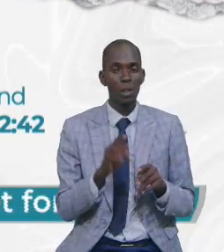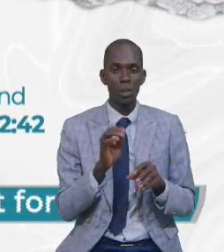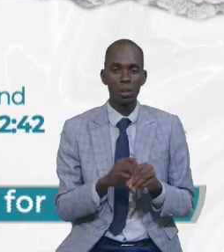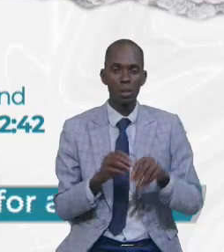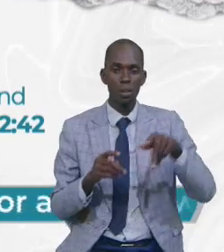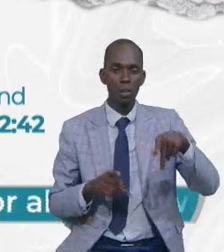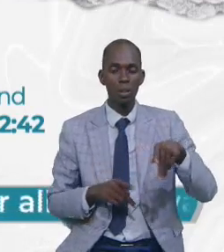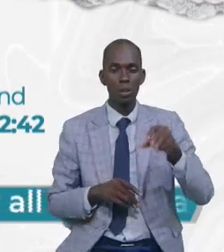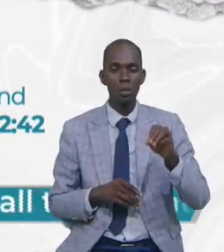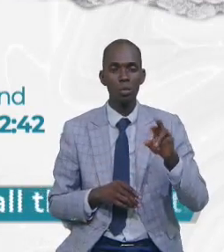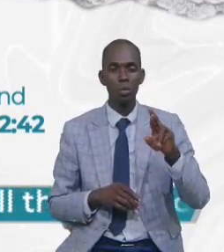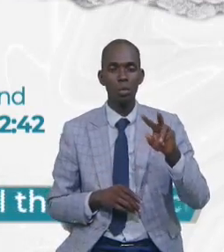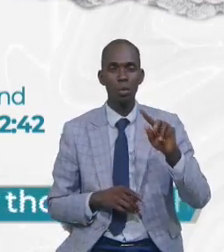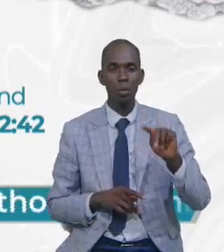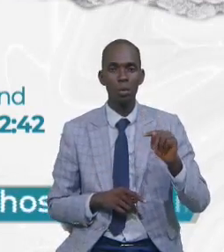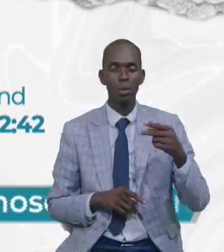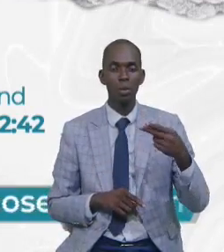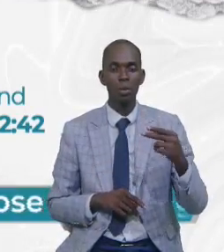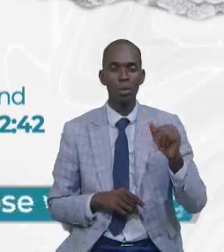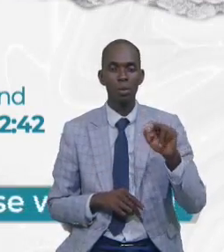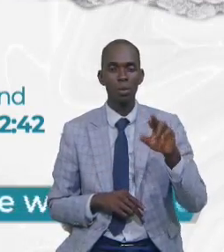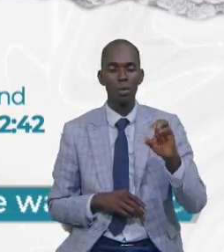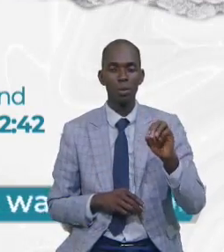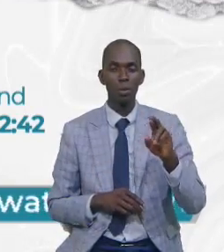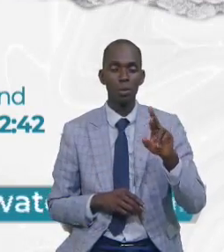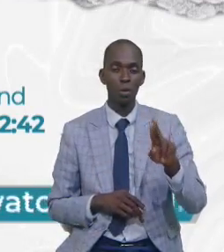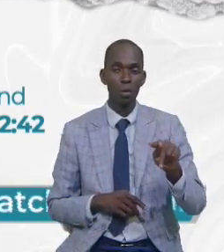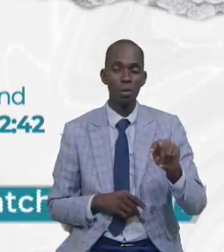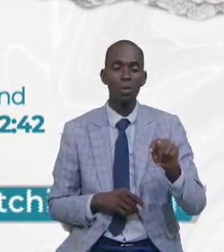there'll be the Believer's Banquet on Sunday, the